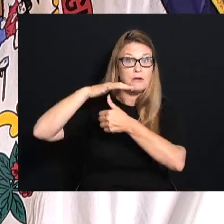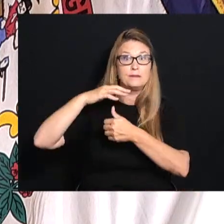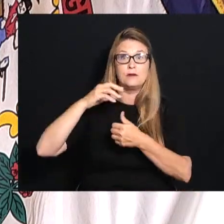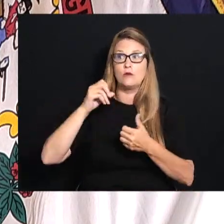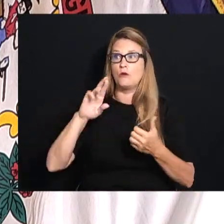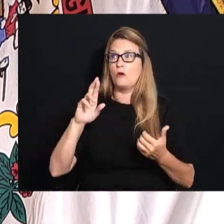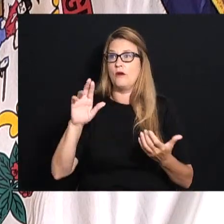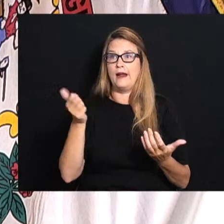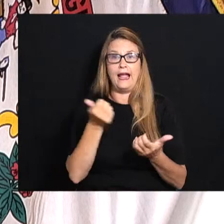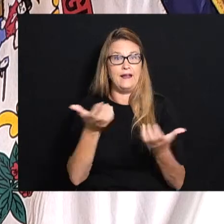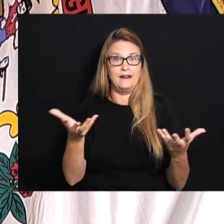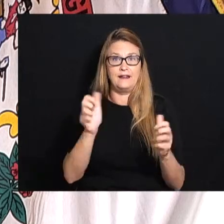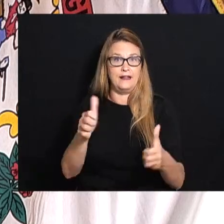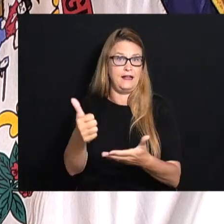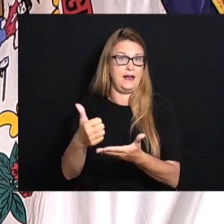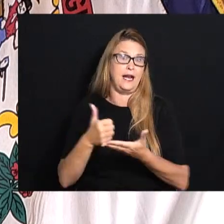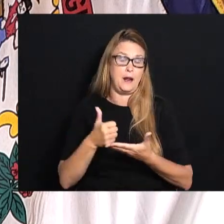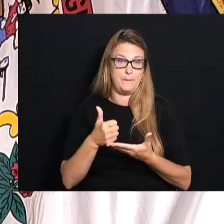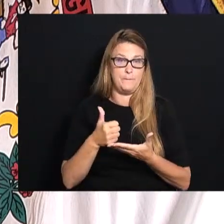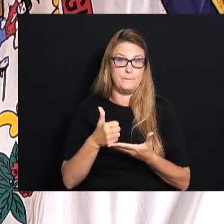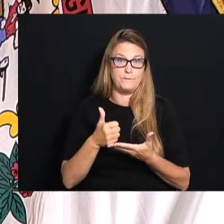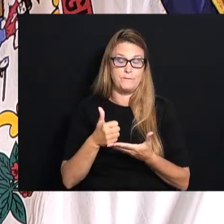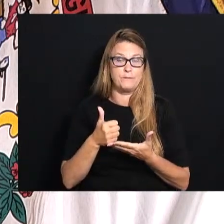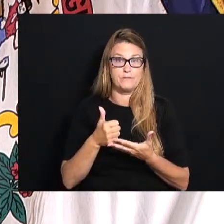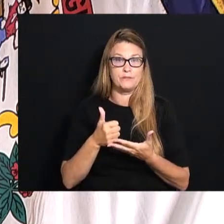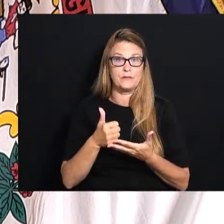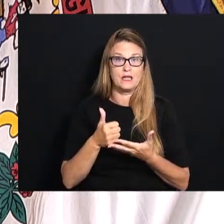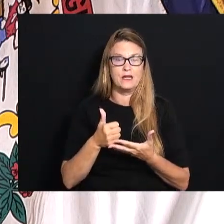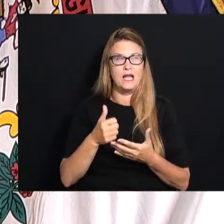do? Any way you can help? I think in the